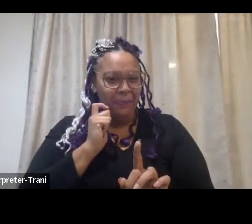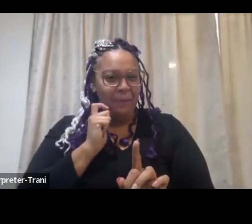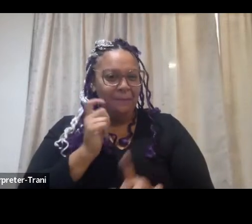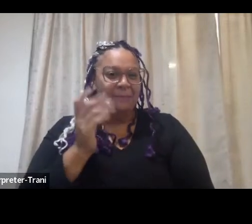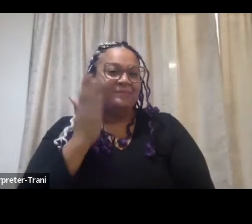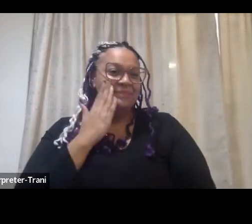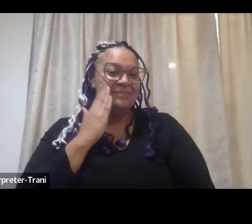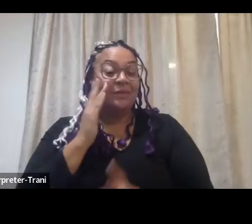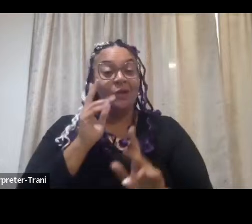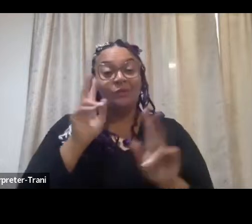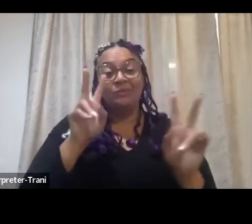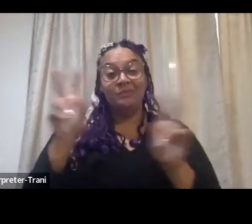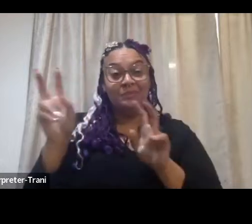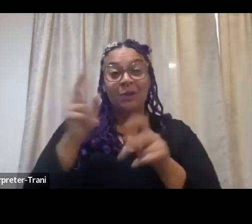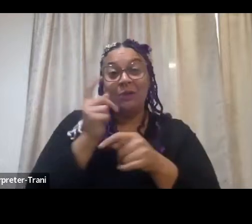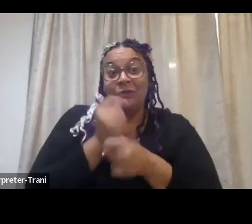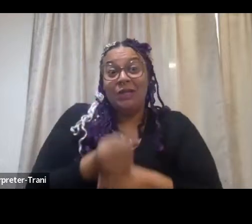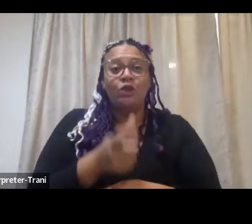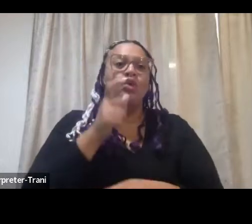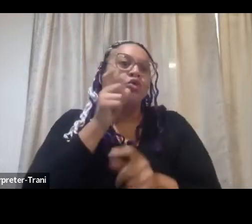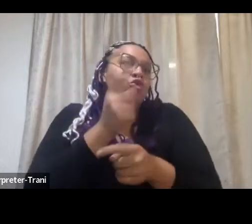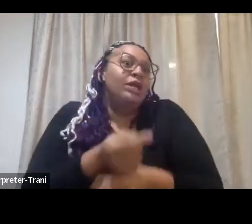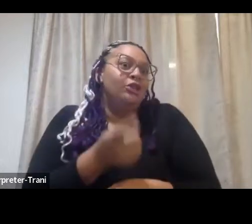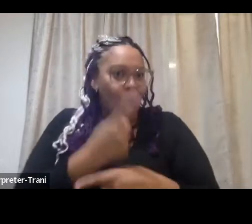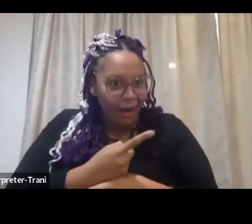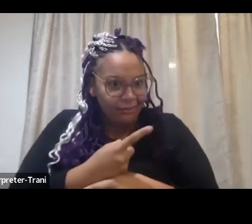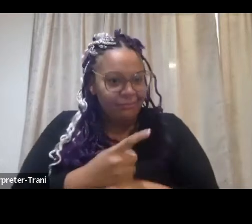quotes traditionally, who's tradition, right?